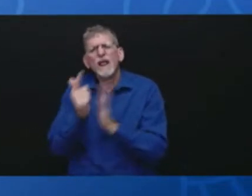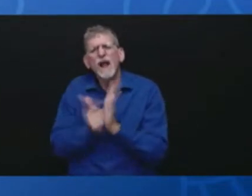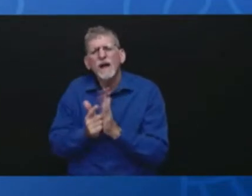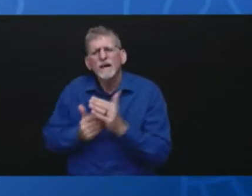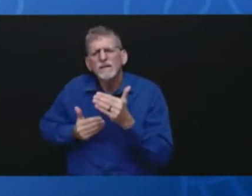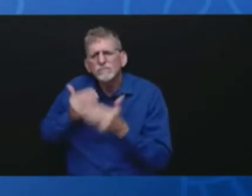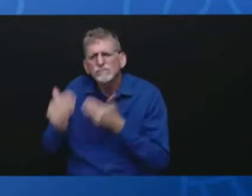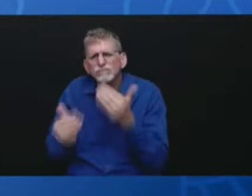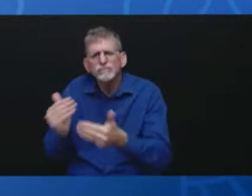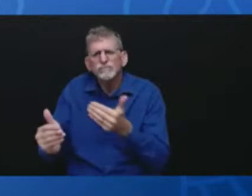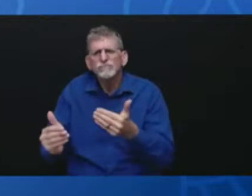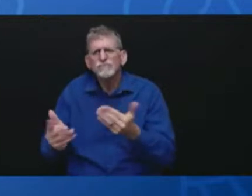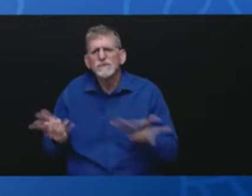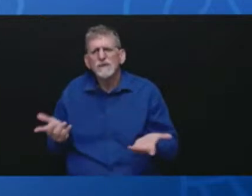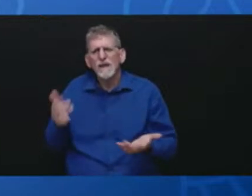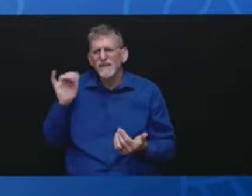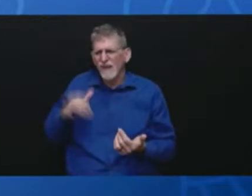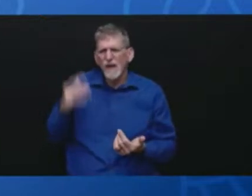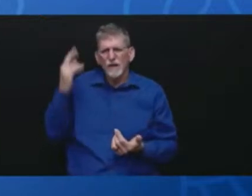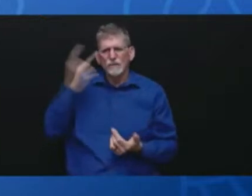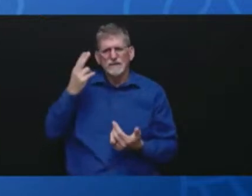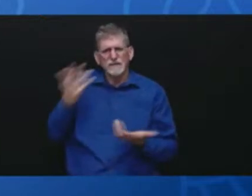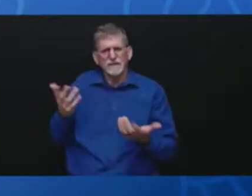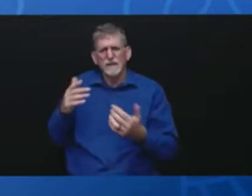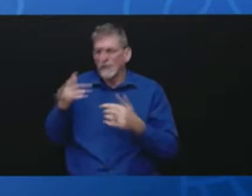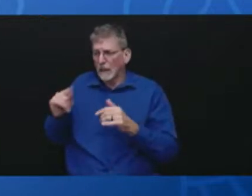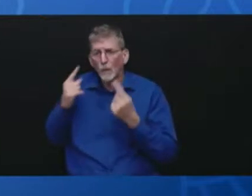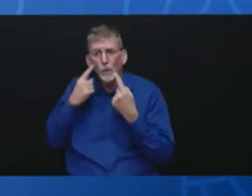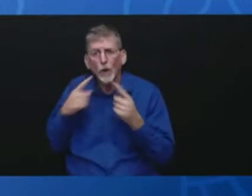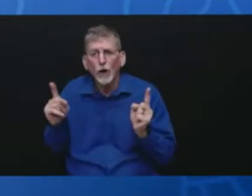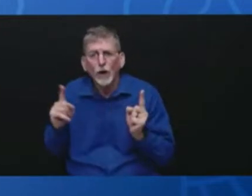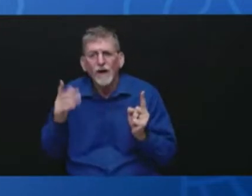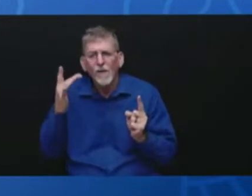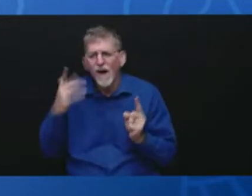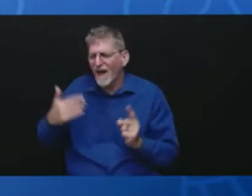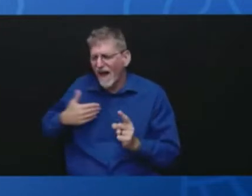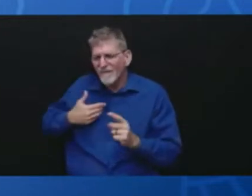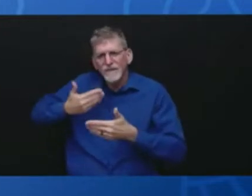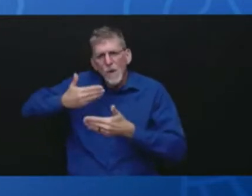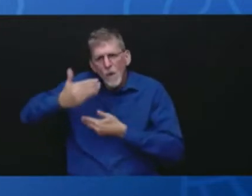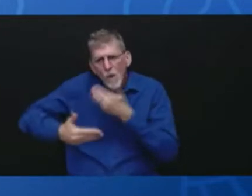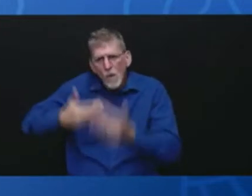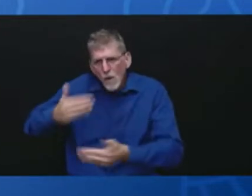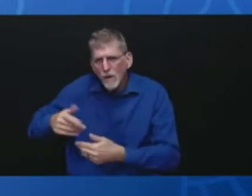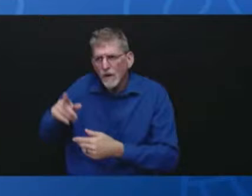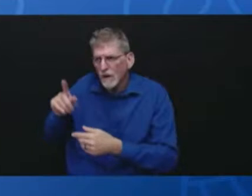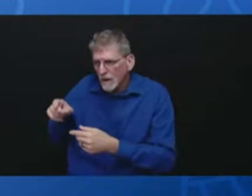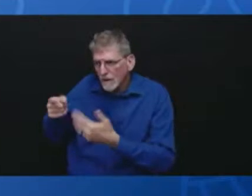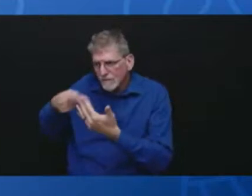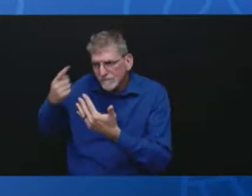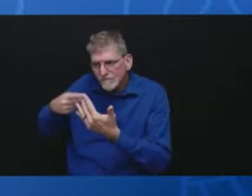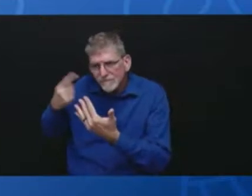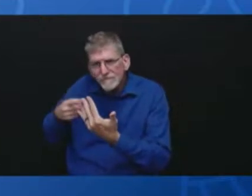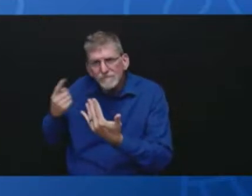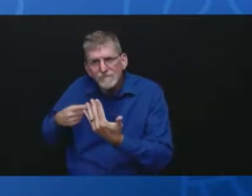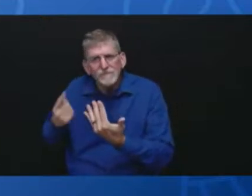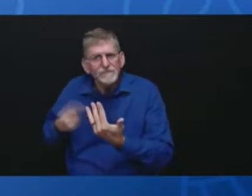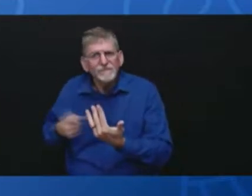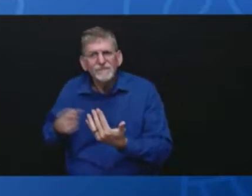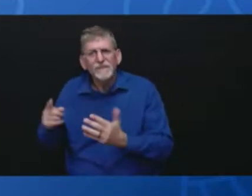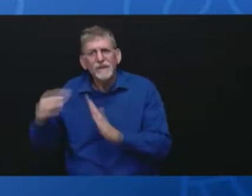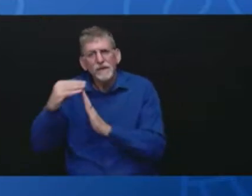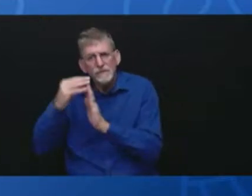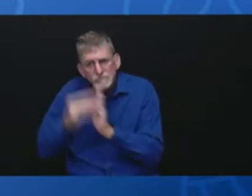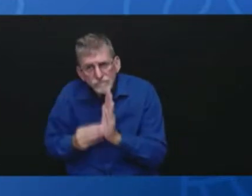system works is because there's order to it, and we have expectations to what it is you say to us. And if you have